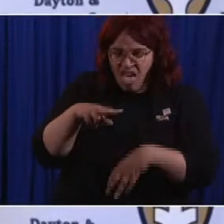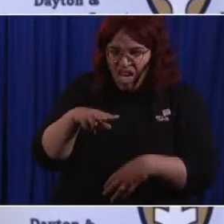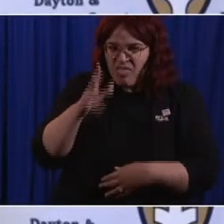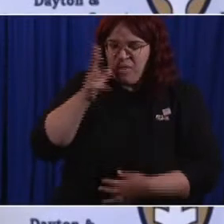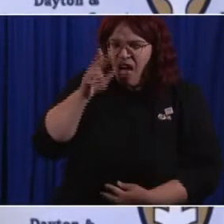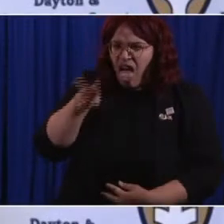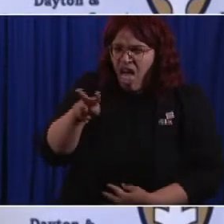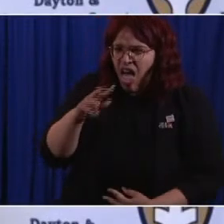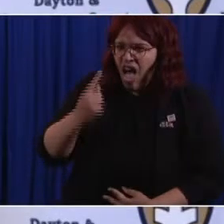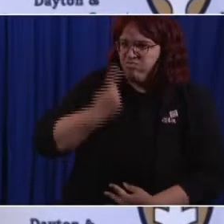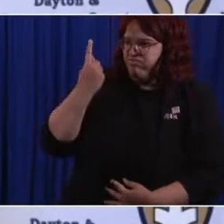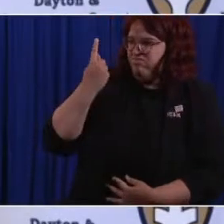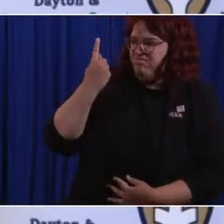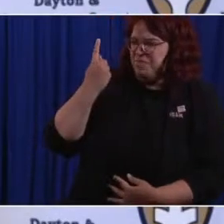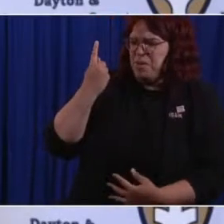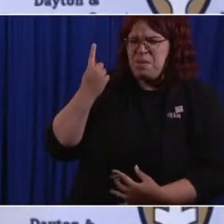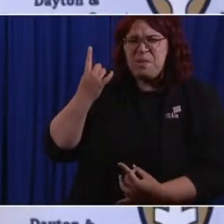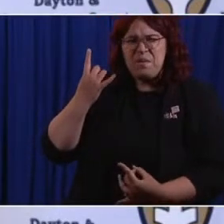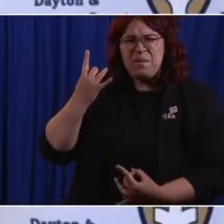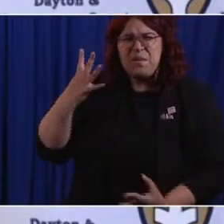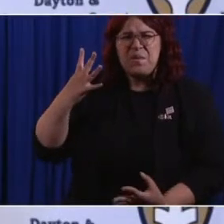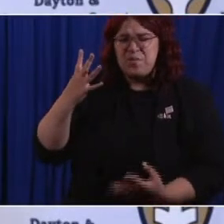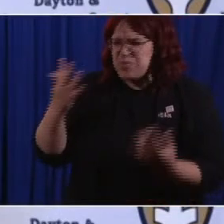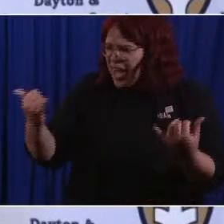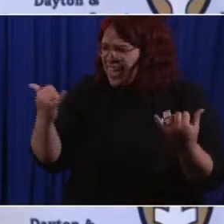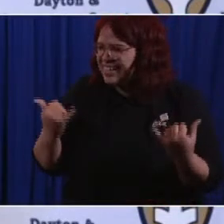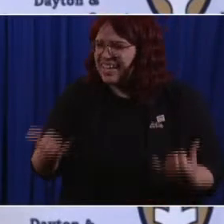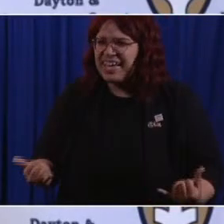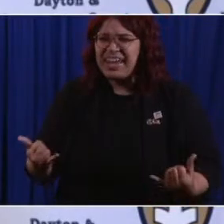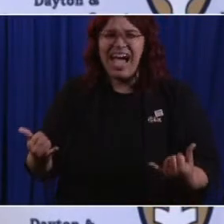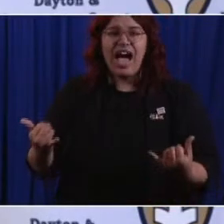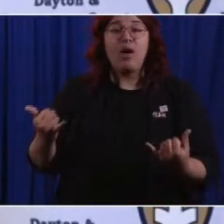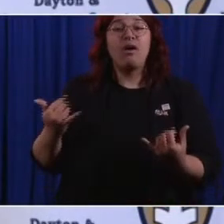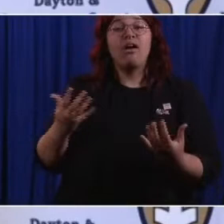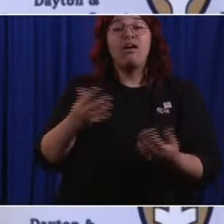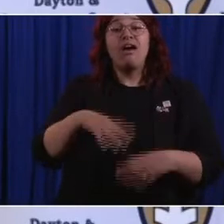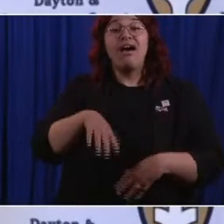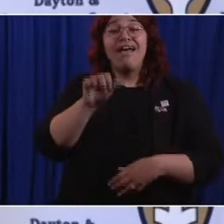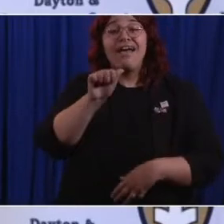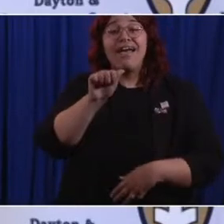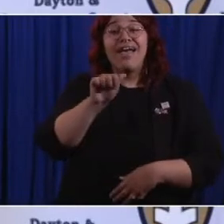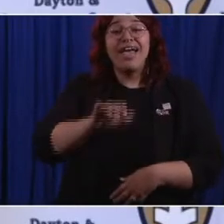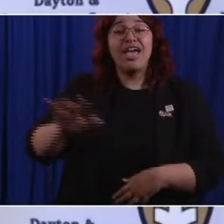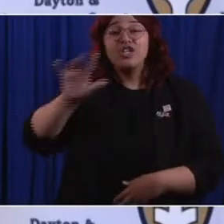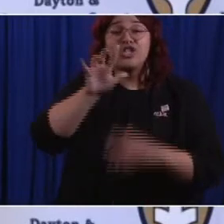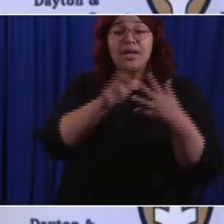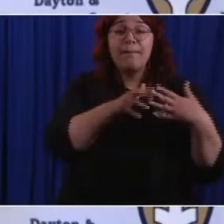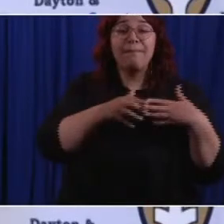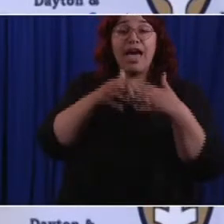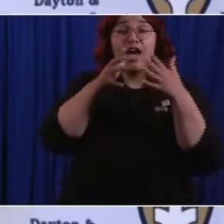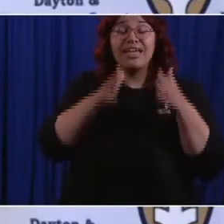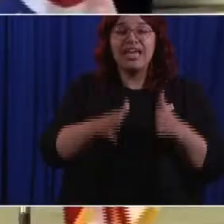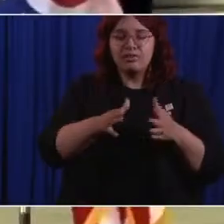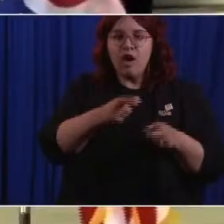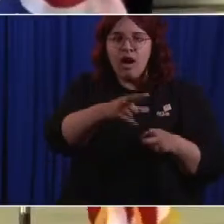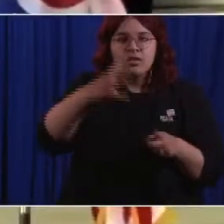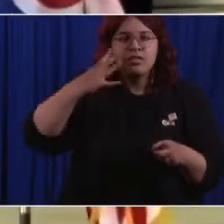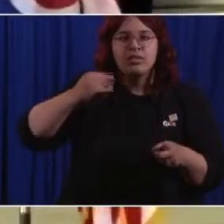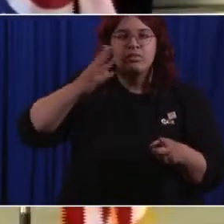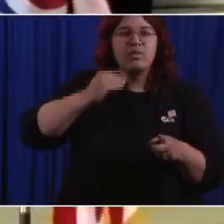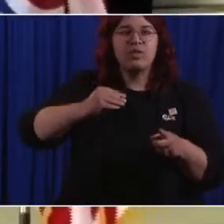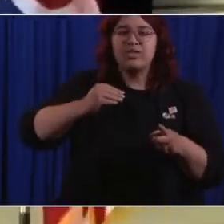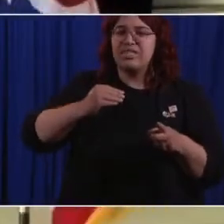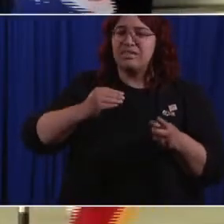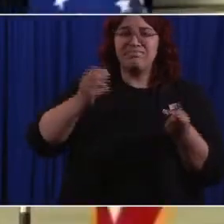in Asian American violence, why would you choose to use those words? And will you meet with those parents who are in